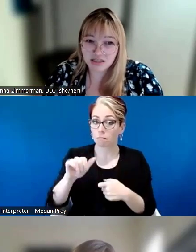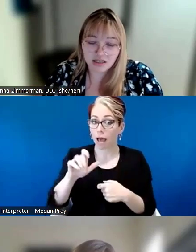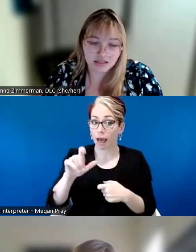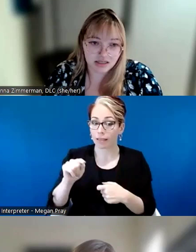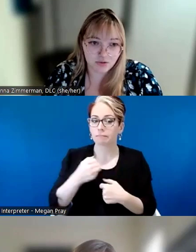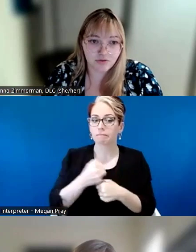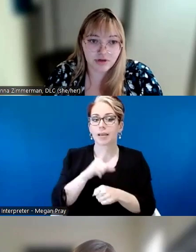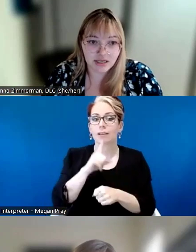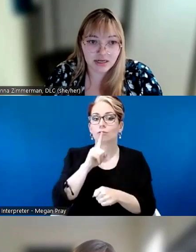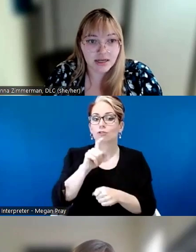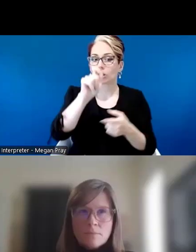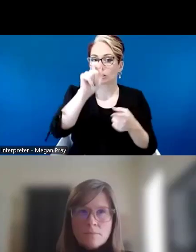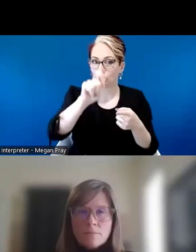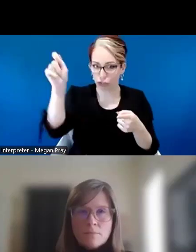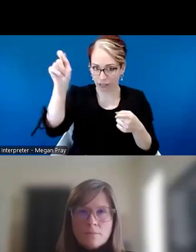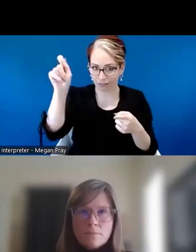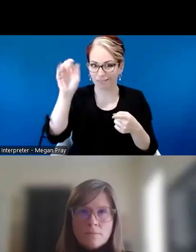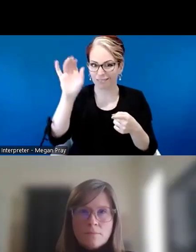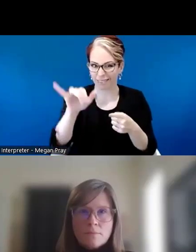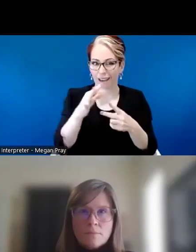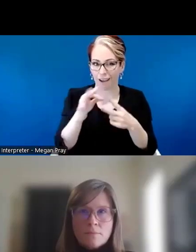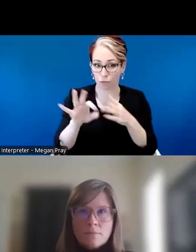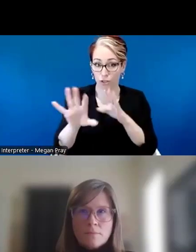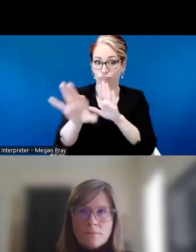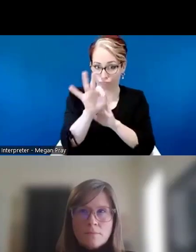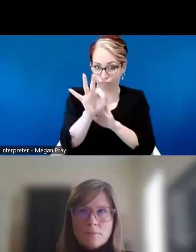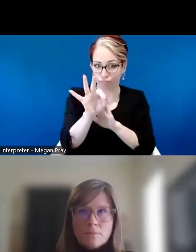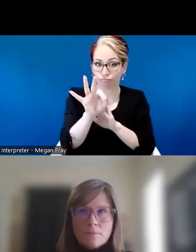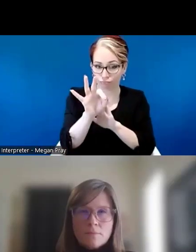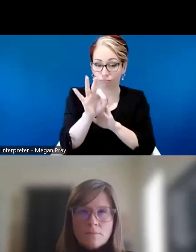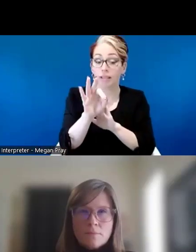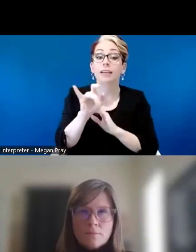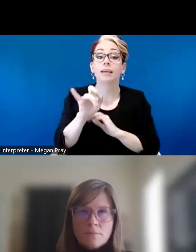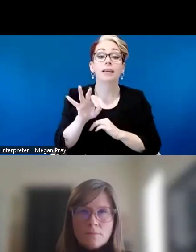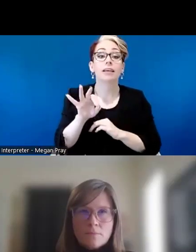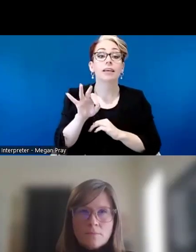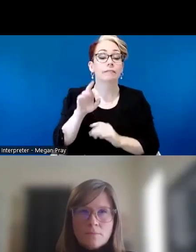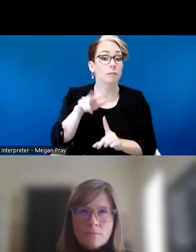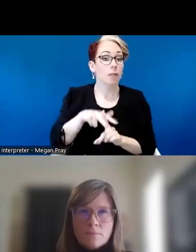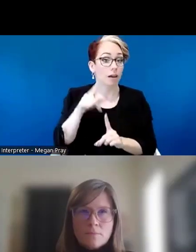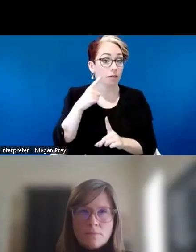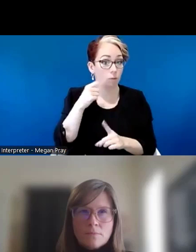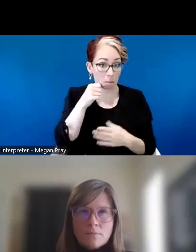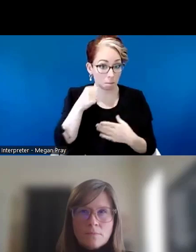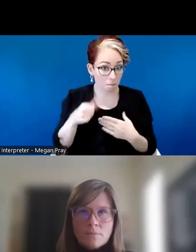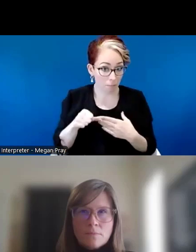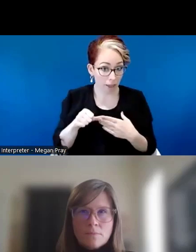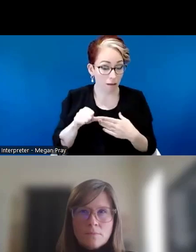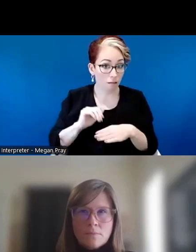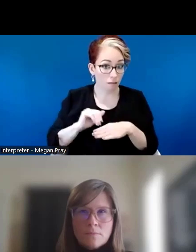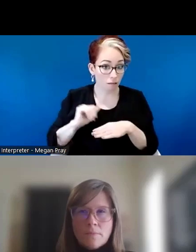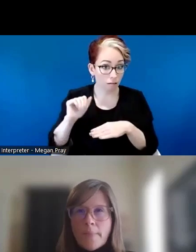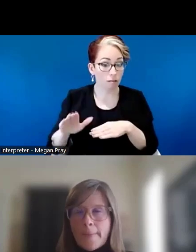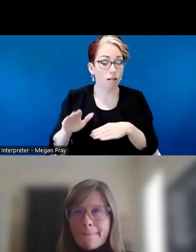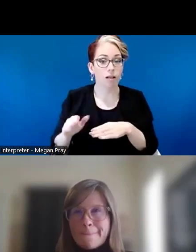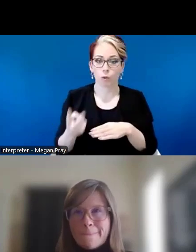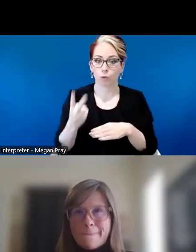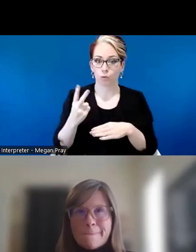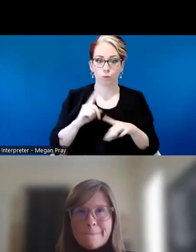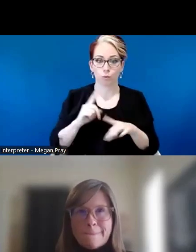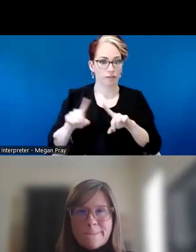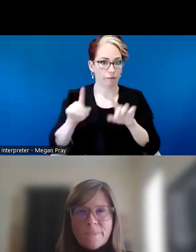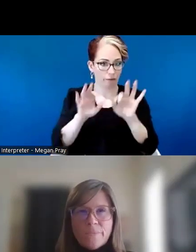box that says that's what you need. If you're applying by mail, there are two different forms.